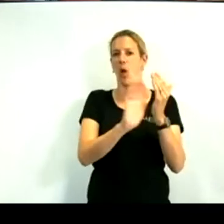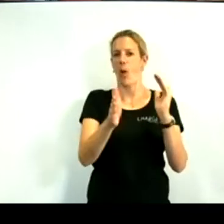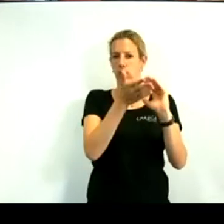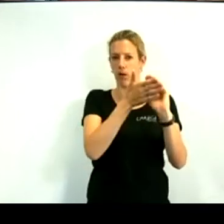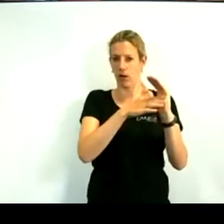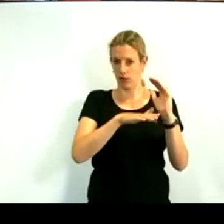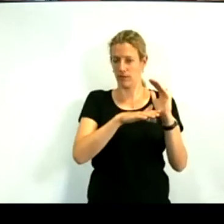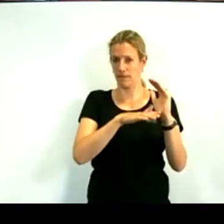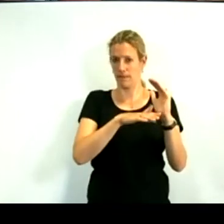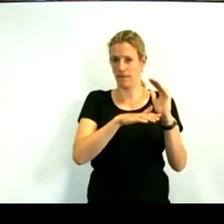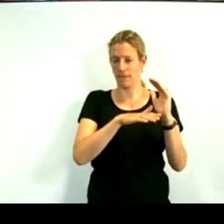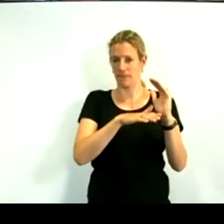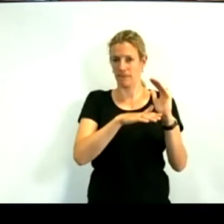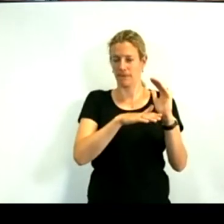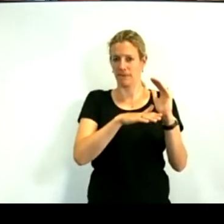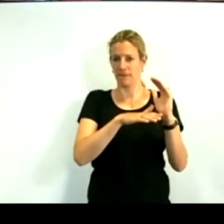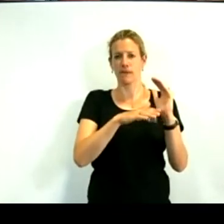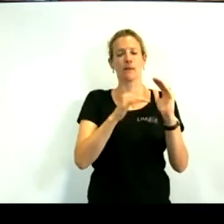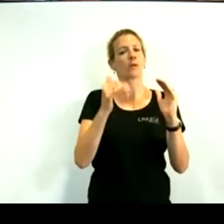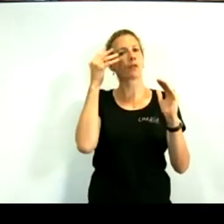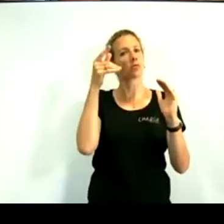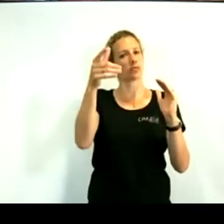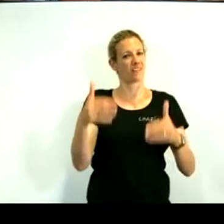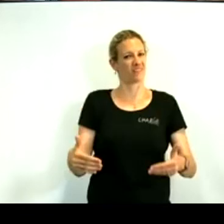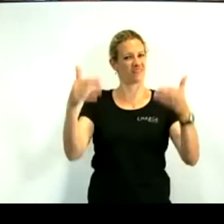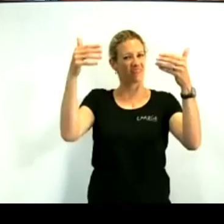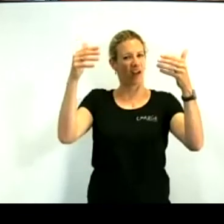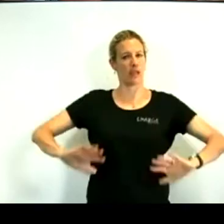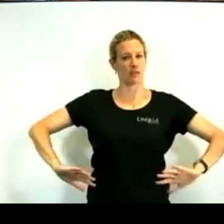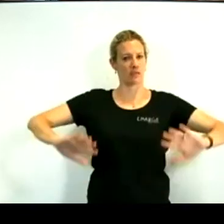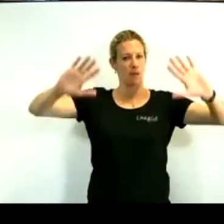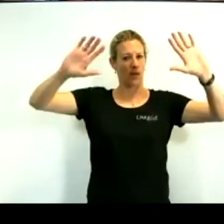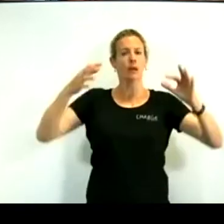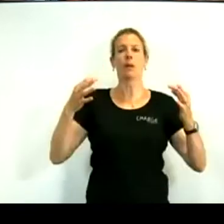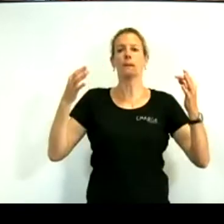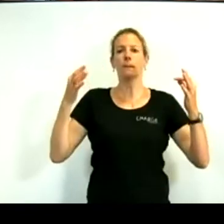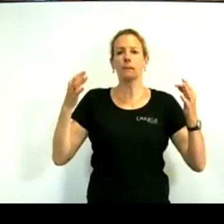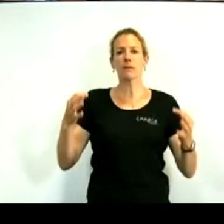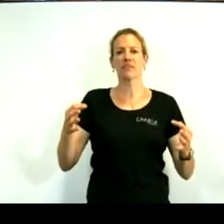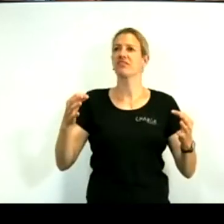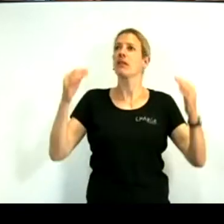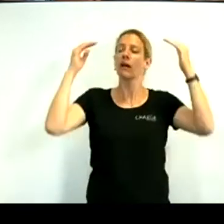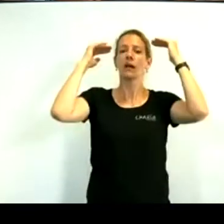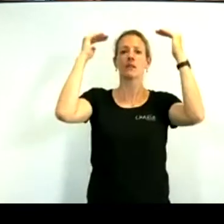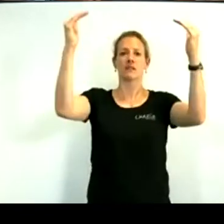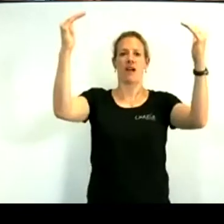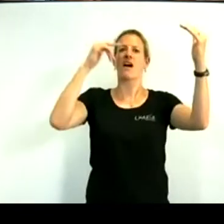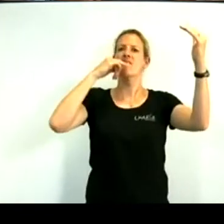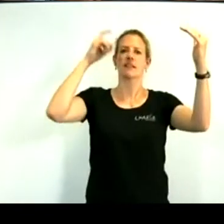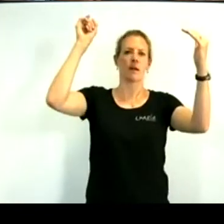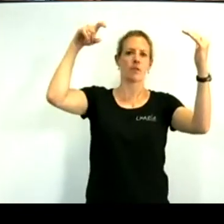of wallpaper on a wall, if there is a leak in the roof, the rainwater comes down